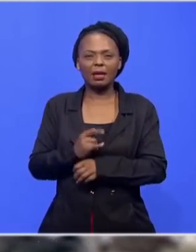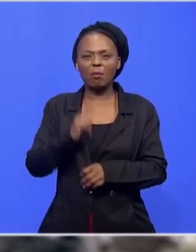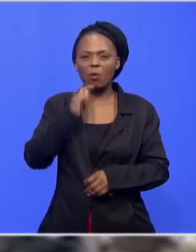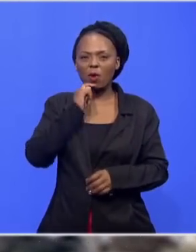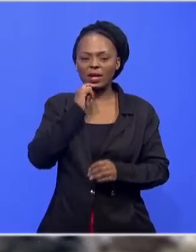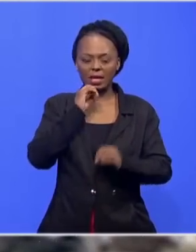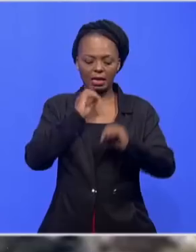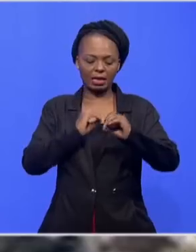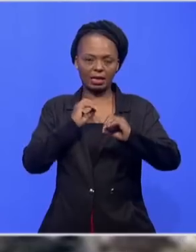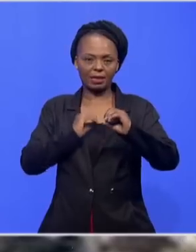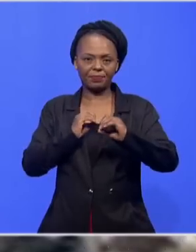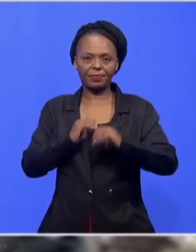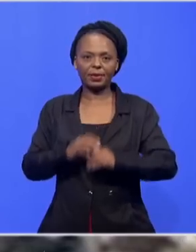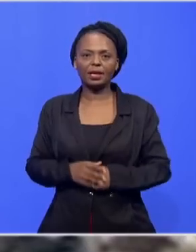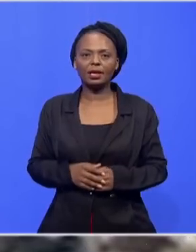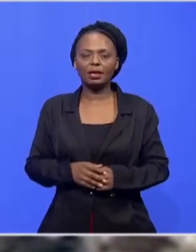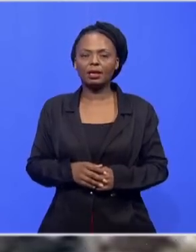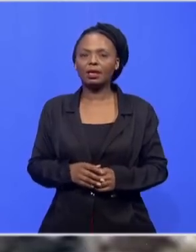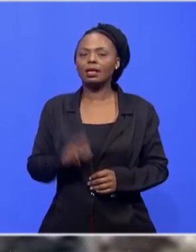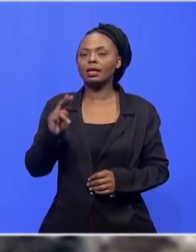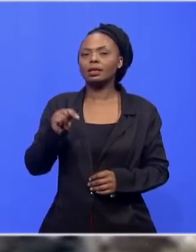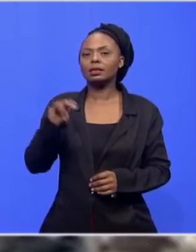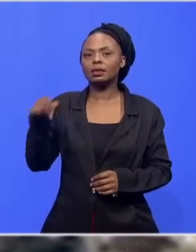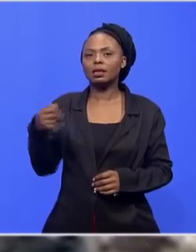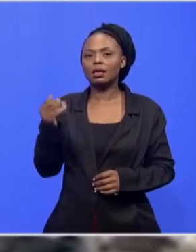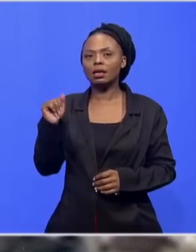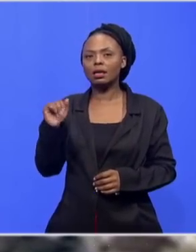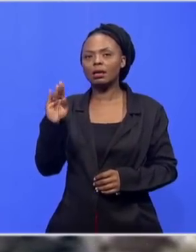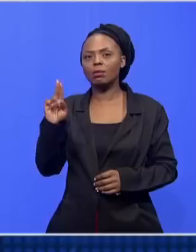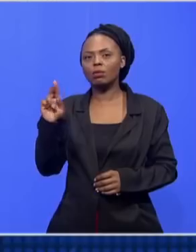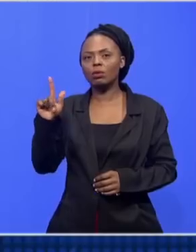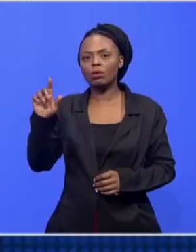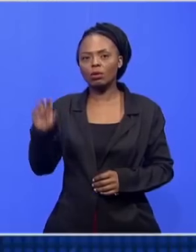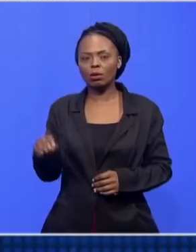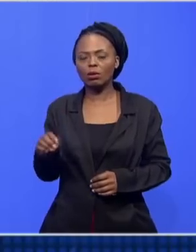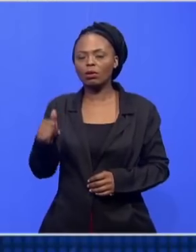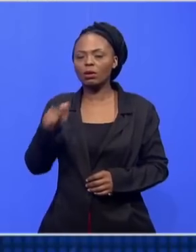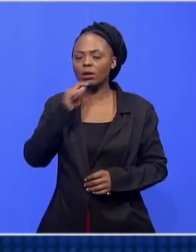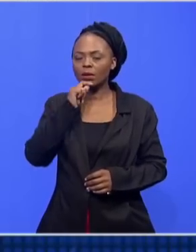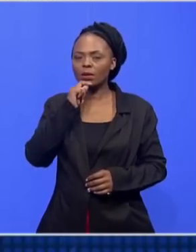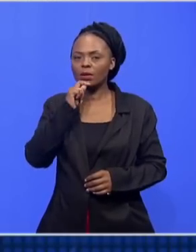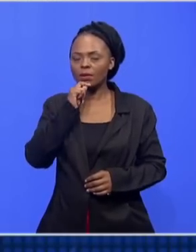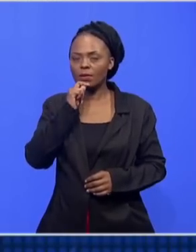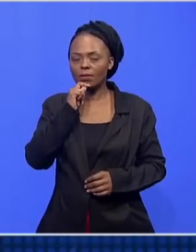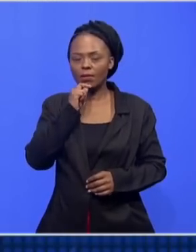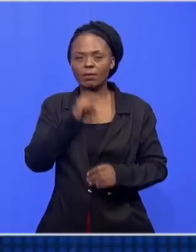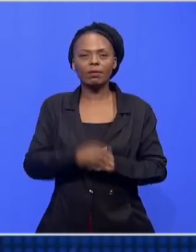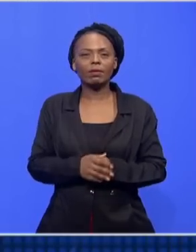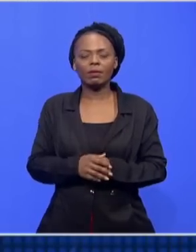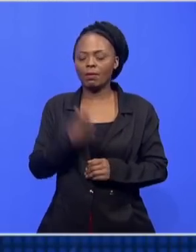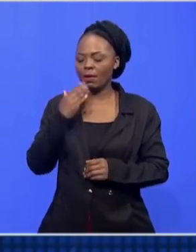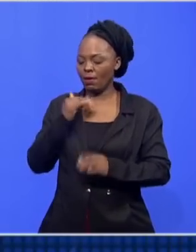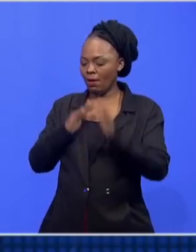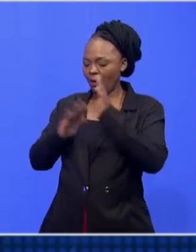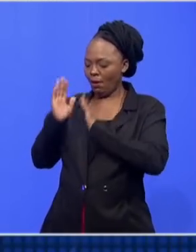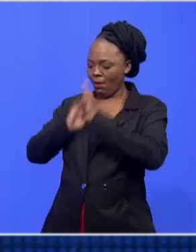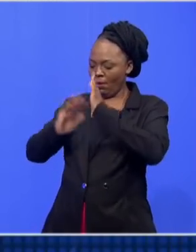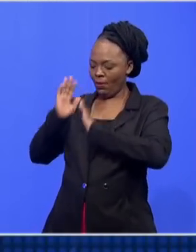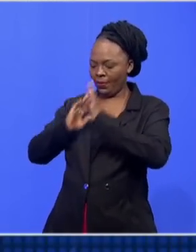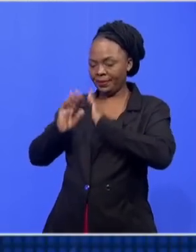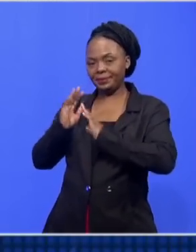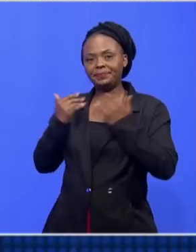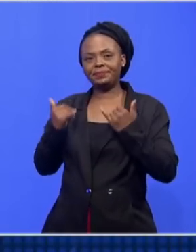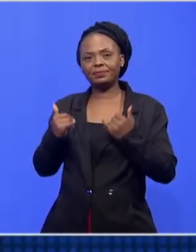morning. And Njabulo now joining us on the line. Njabulo, good afternoon, or good morning rather, and thank you so much for making time for us. Tell us about the information that